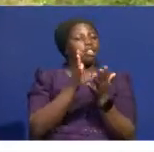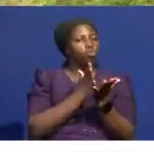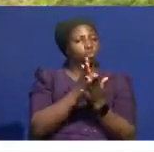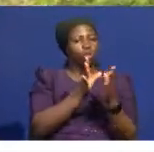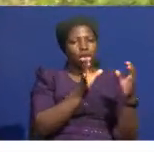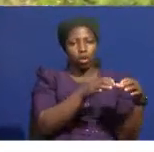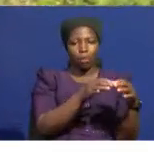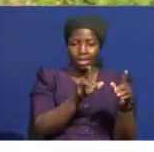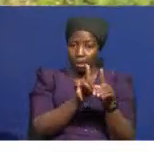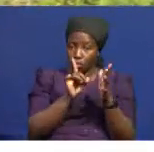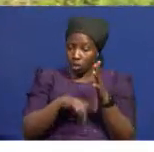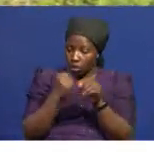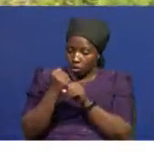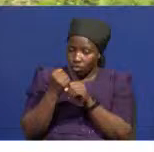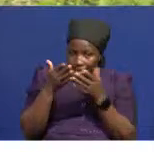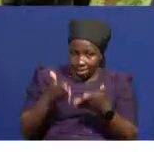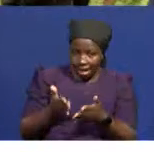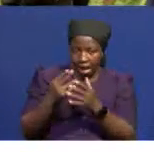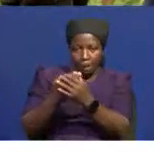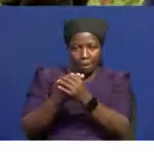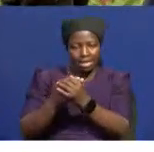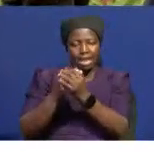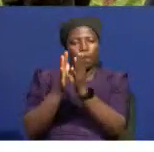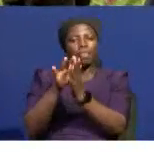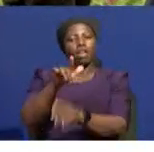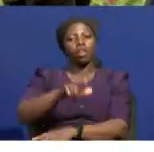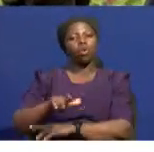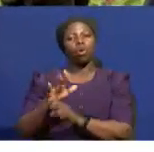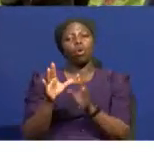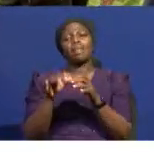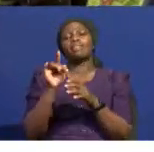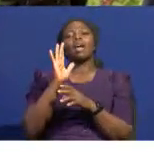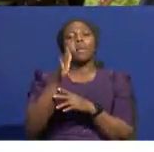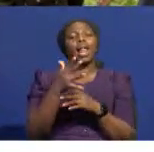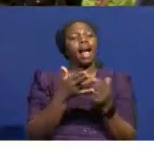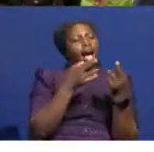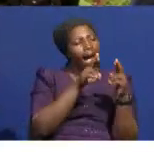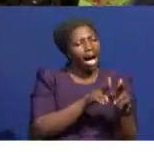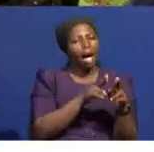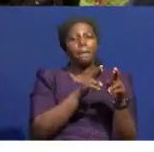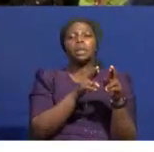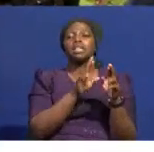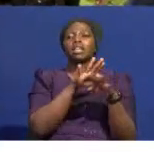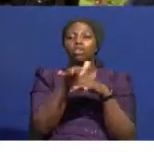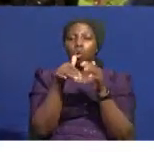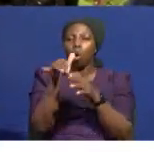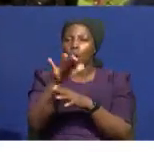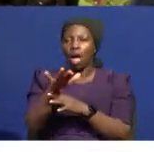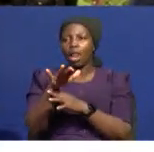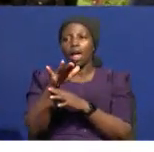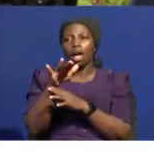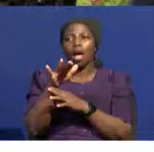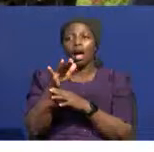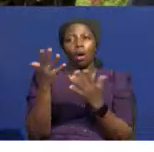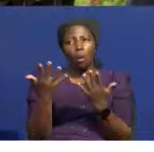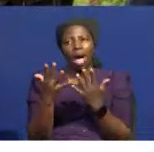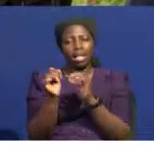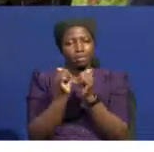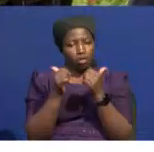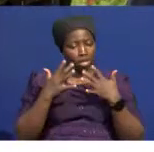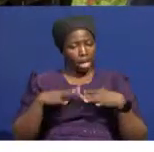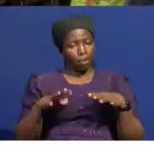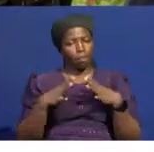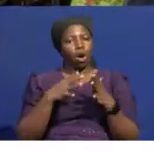are doing here, also in partnership with the local community. And this will replicate everywhere where our sports people are involved, so that they can